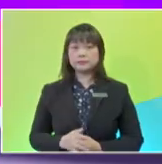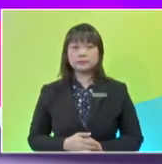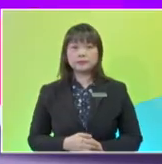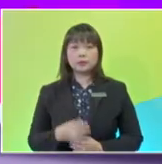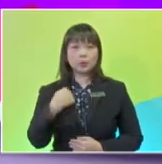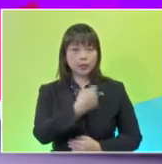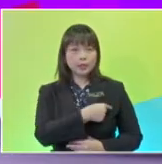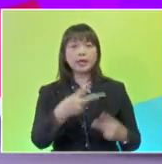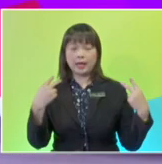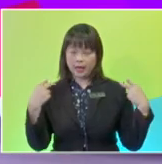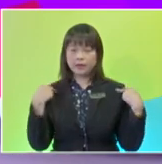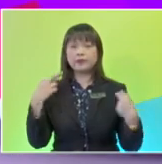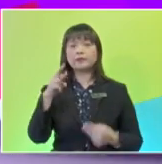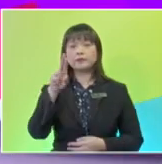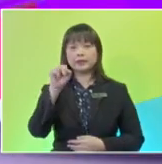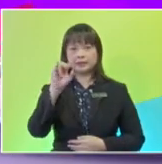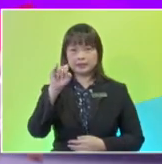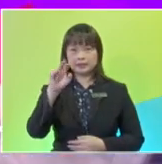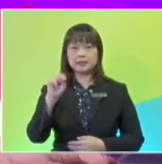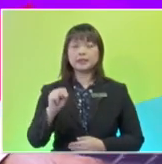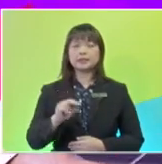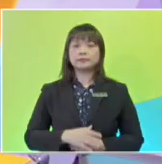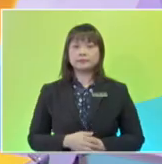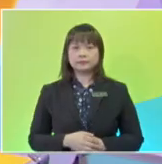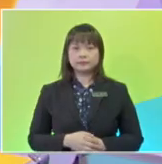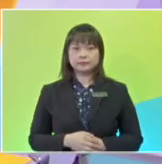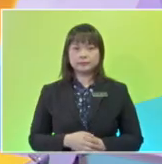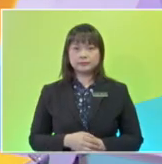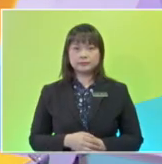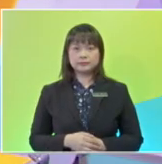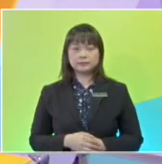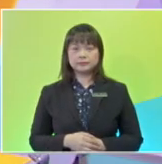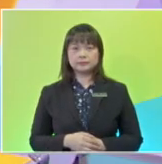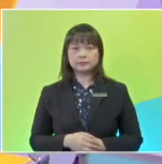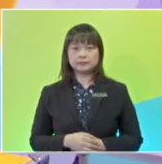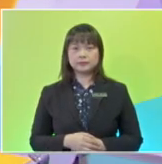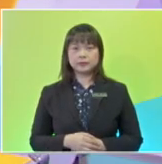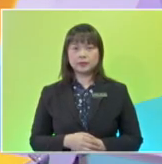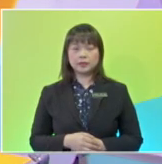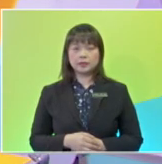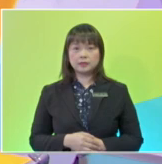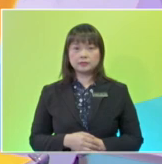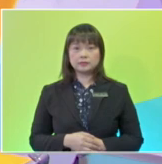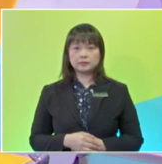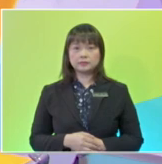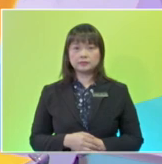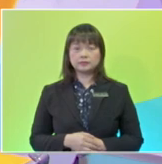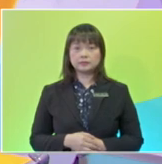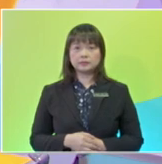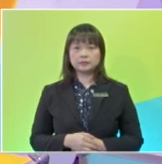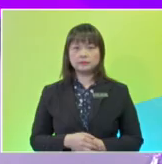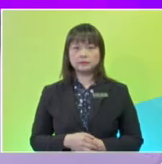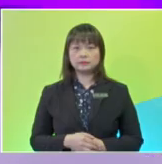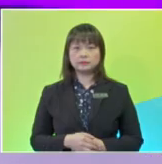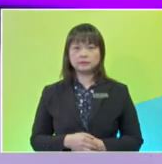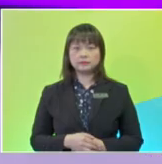raisins actually covered in flour. Yeah. Okay. Okay. So this is pretty much how the raisin